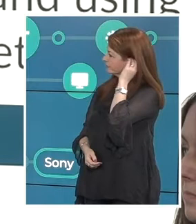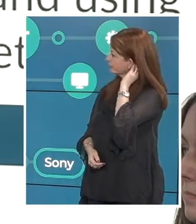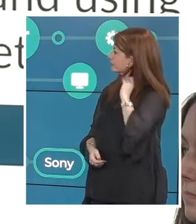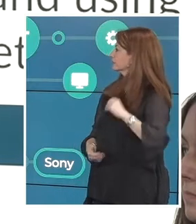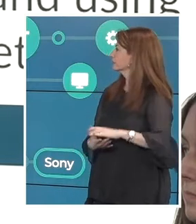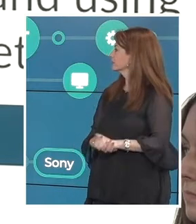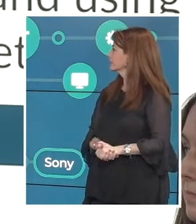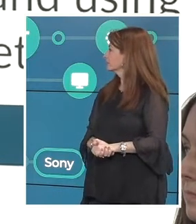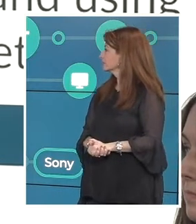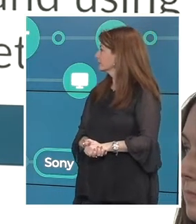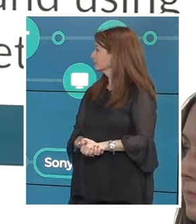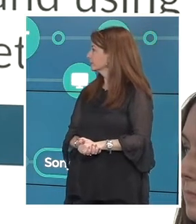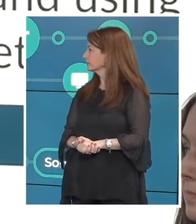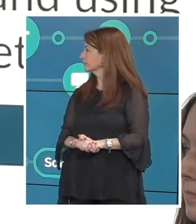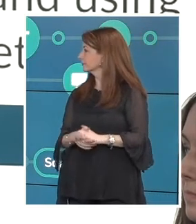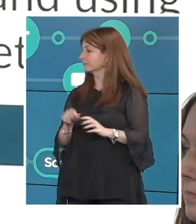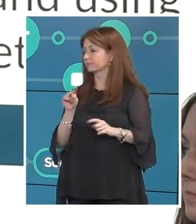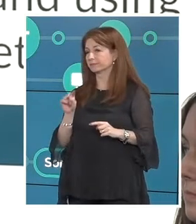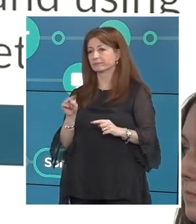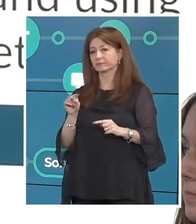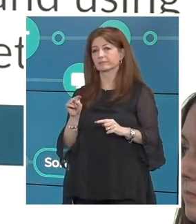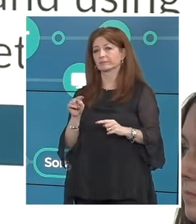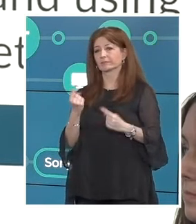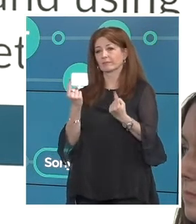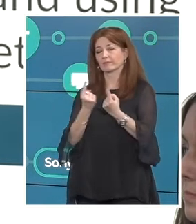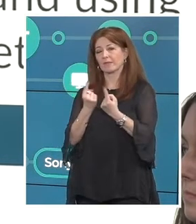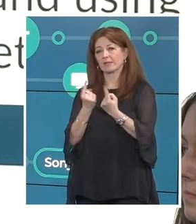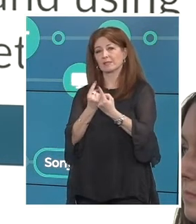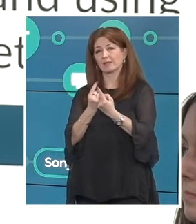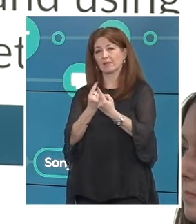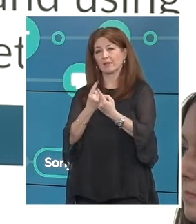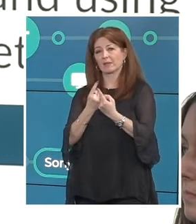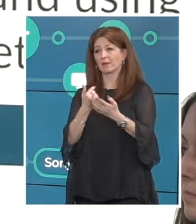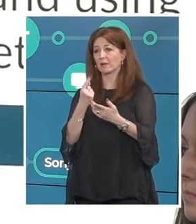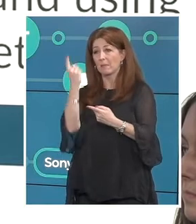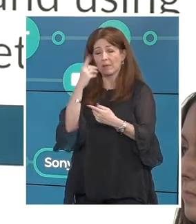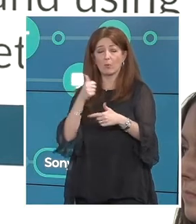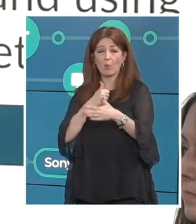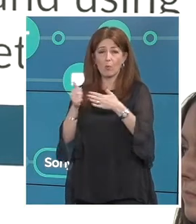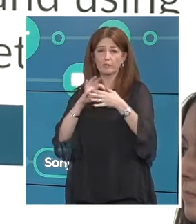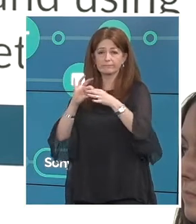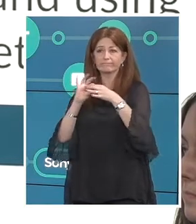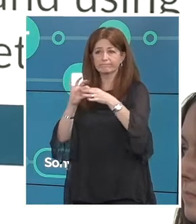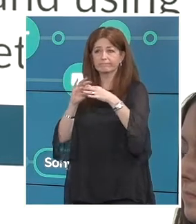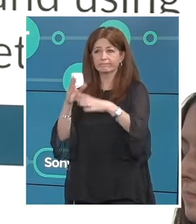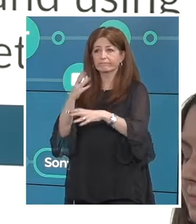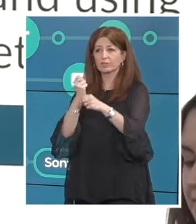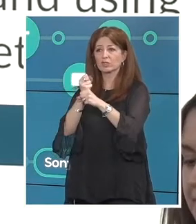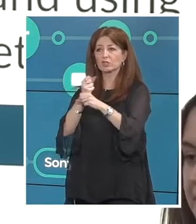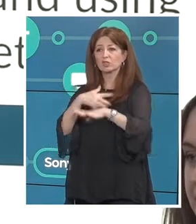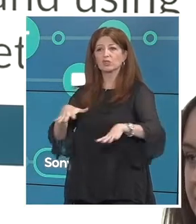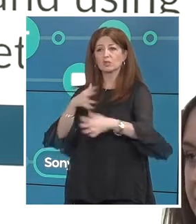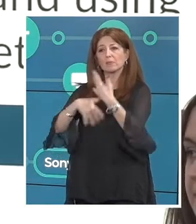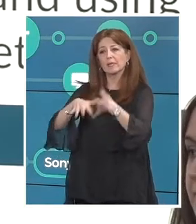websites. And I find that something people always engage with is social media when I'm doing this training, because obviously it relates to their personal life as